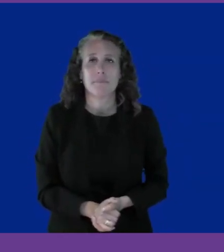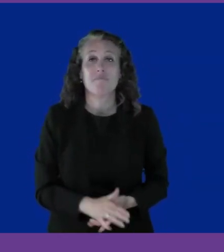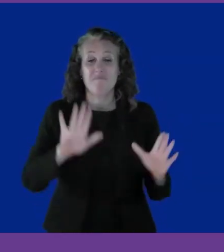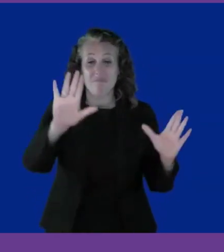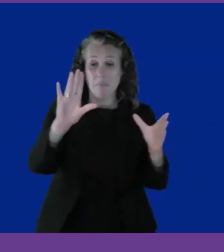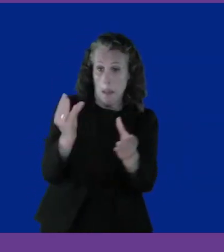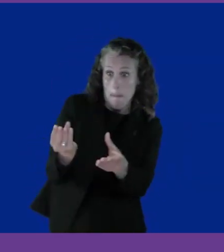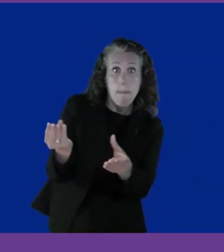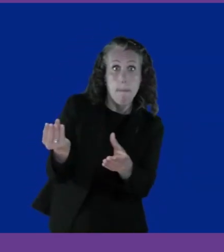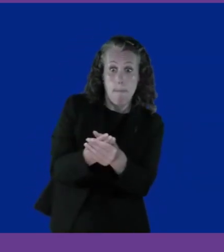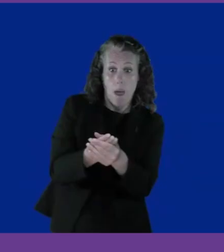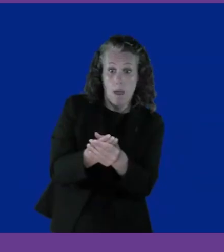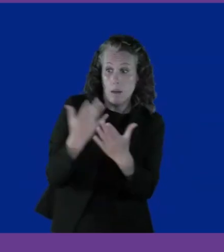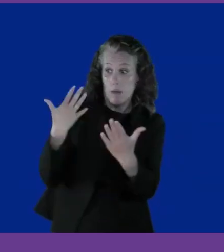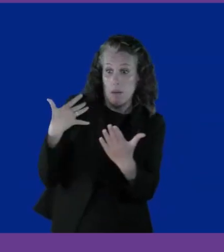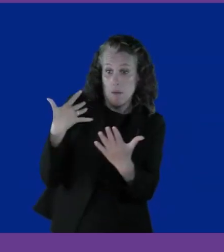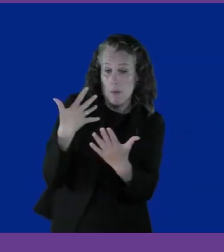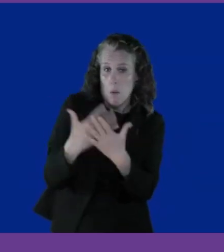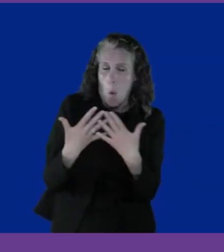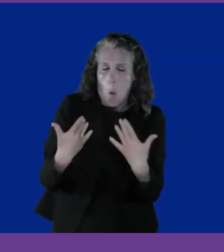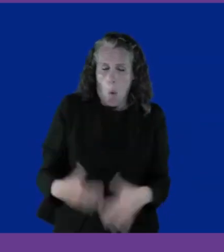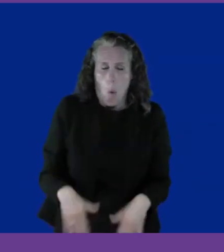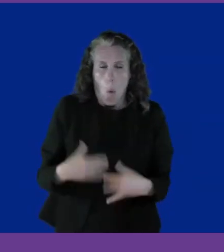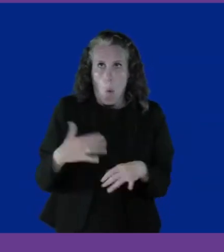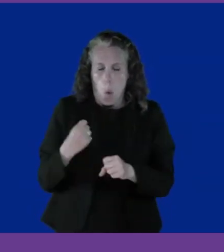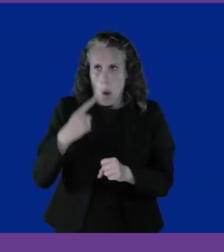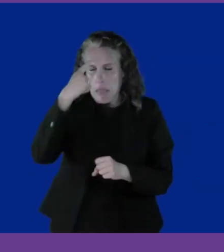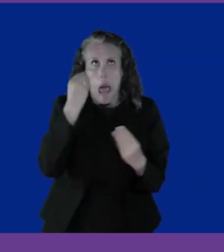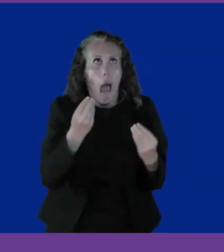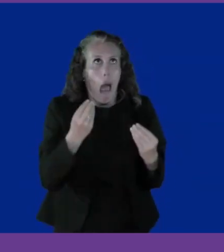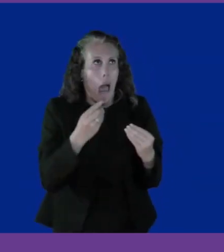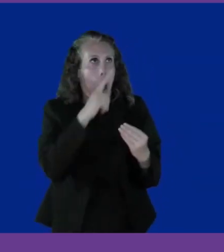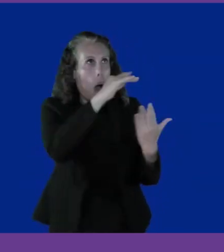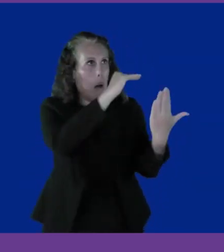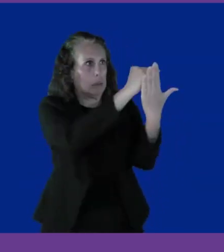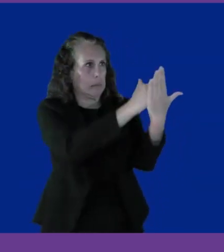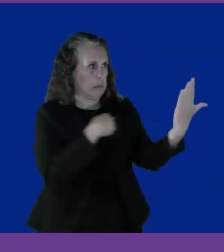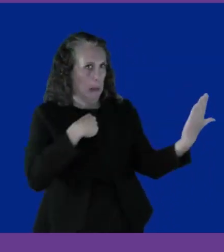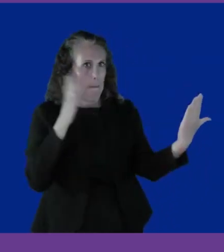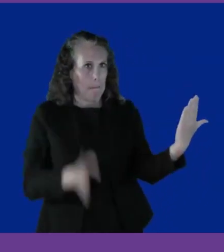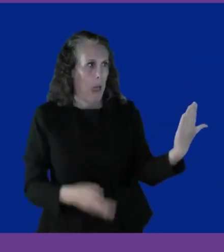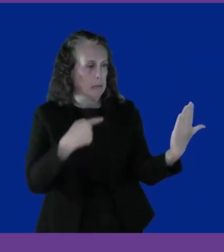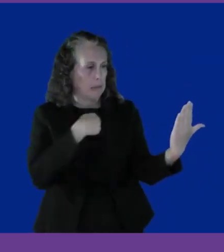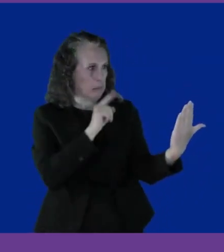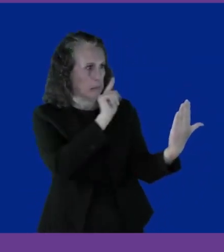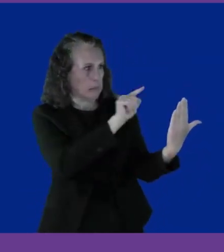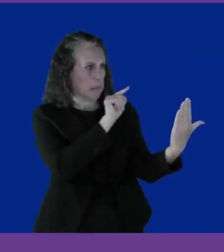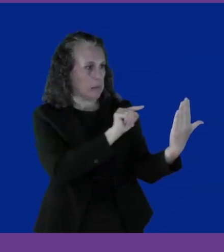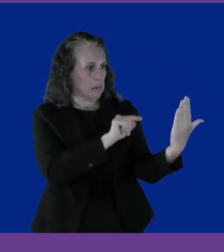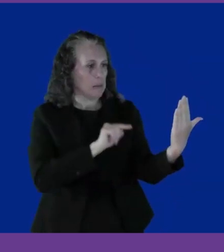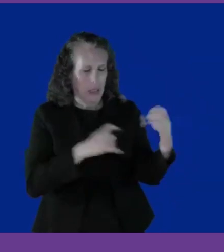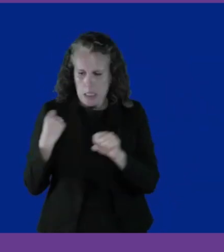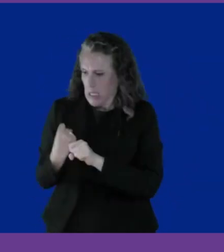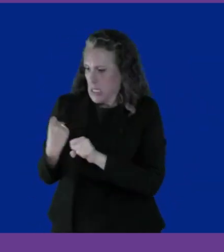have devoted a lot of efforts over the past year to really meet with this Accessibility Act, both